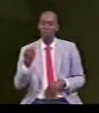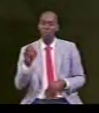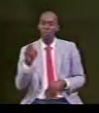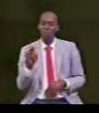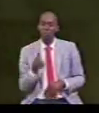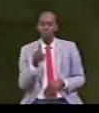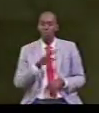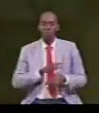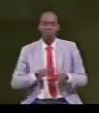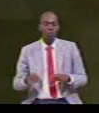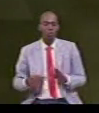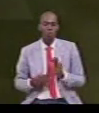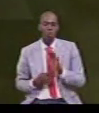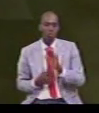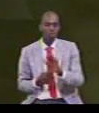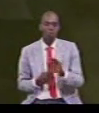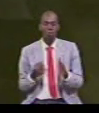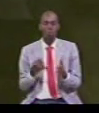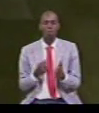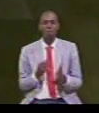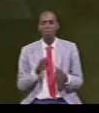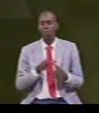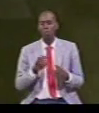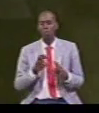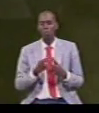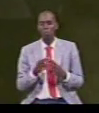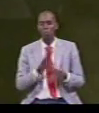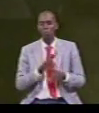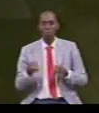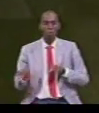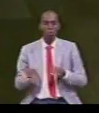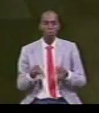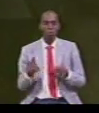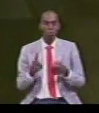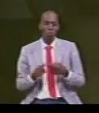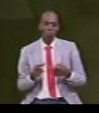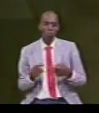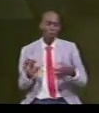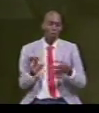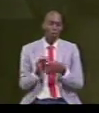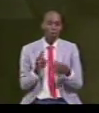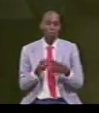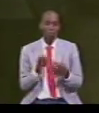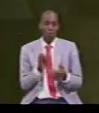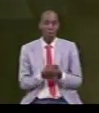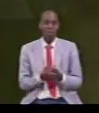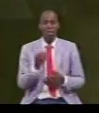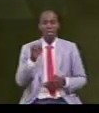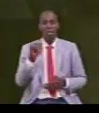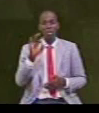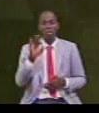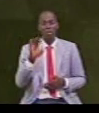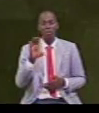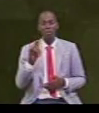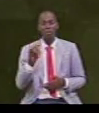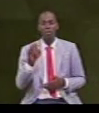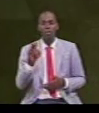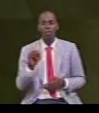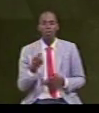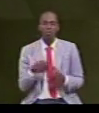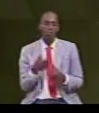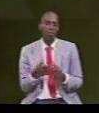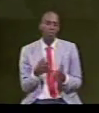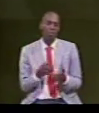give any action to link up with that affection, that affection is dead.